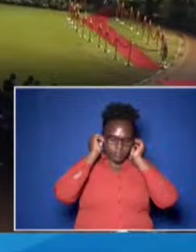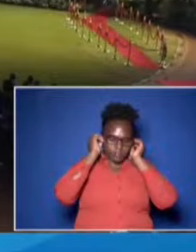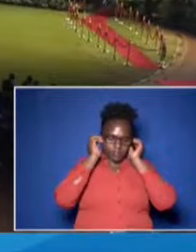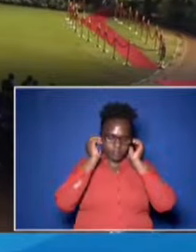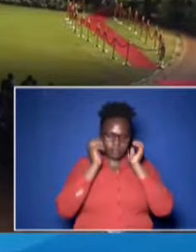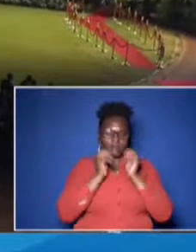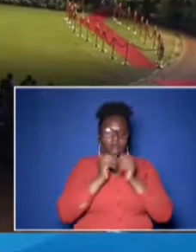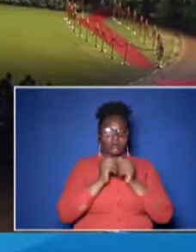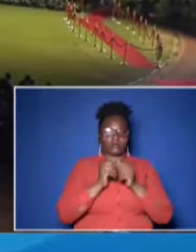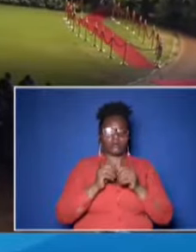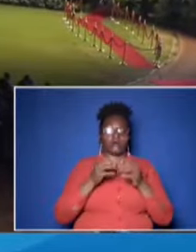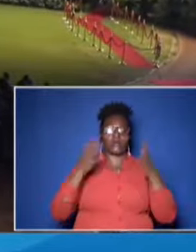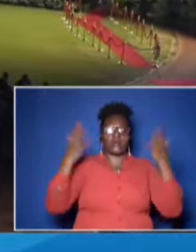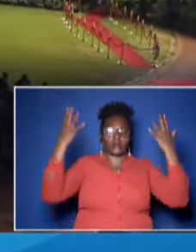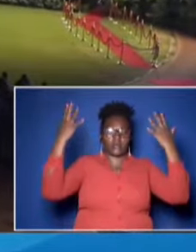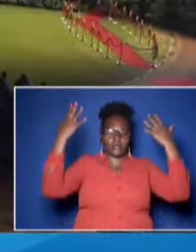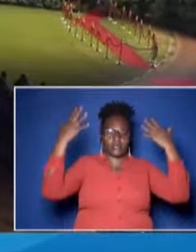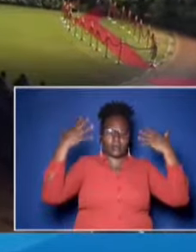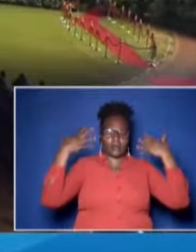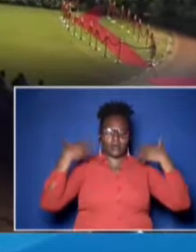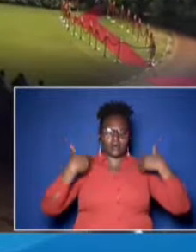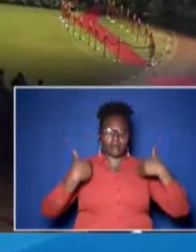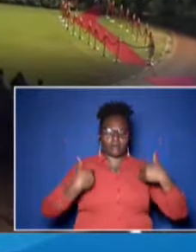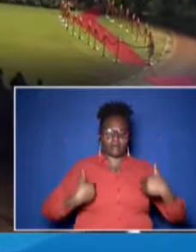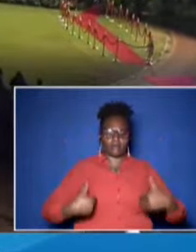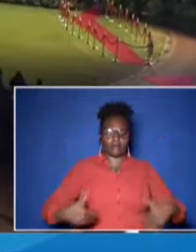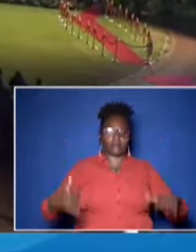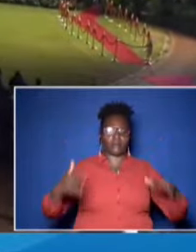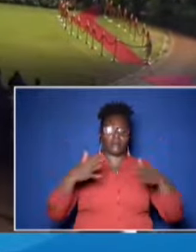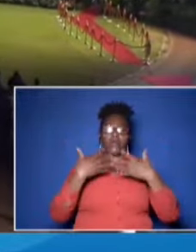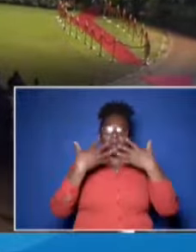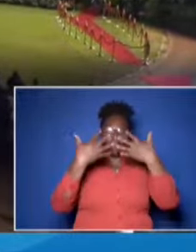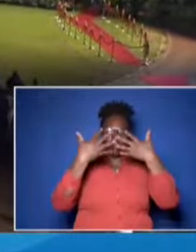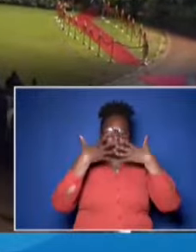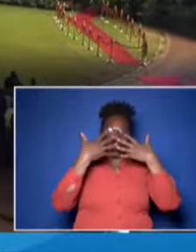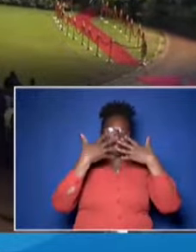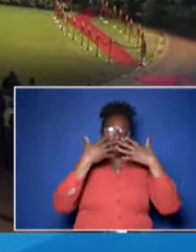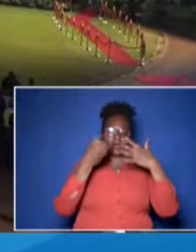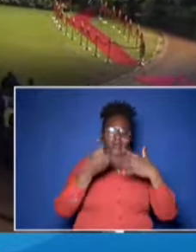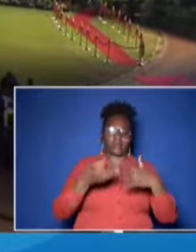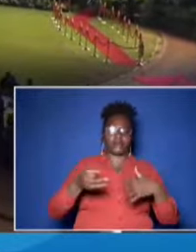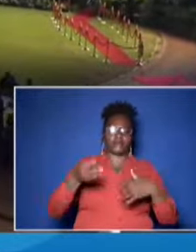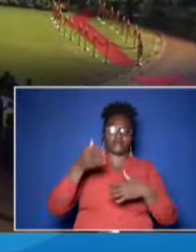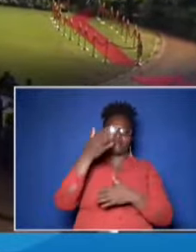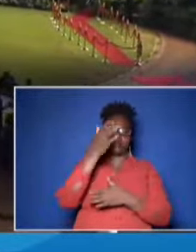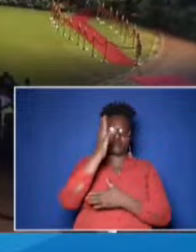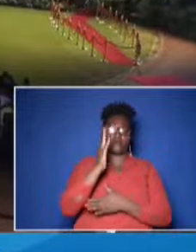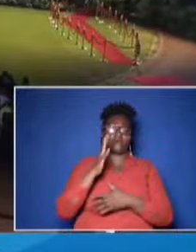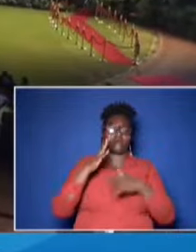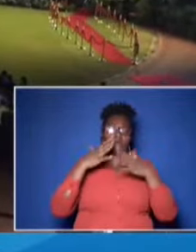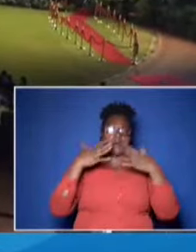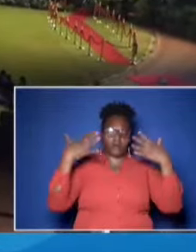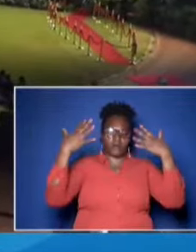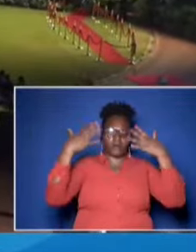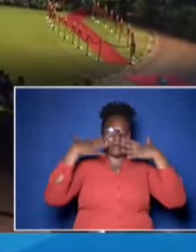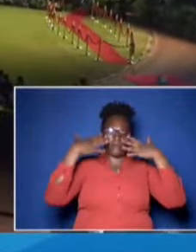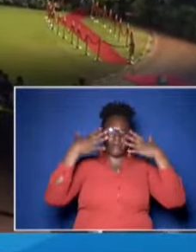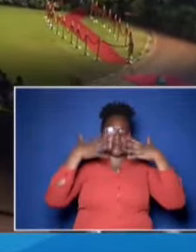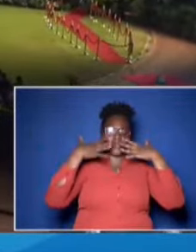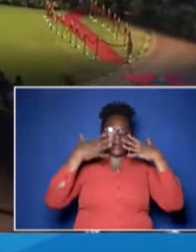come breath upon Me Breath of God breathe upon